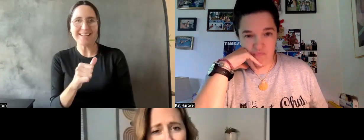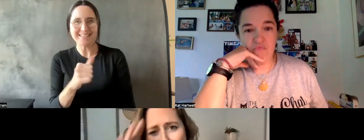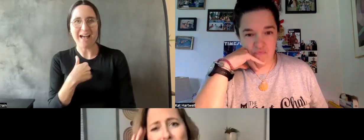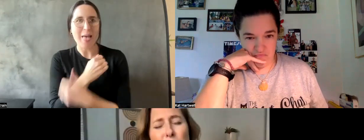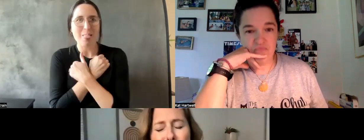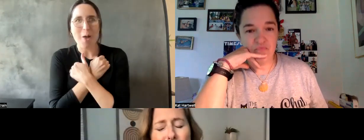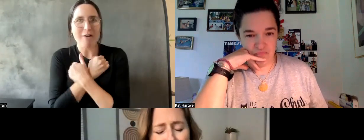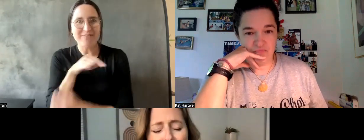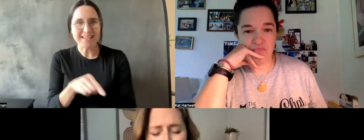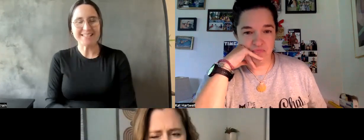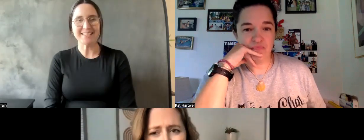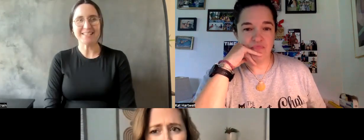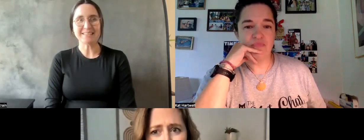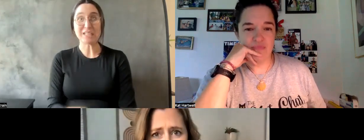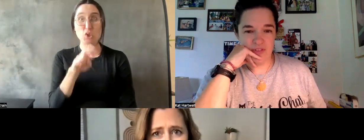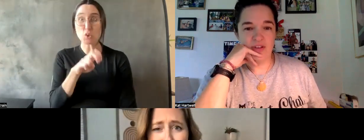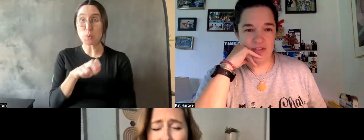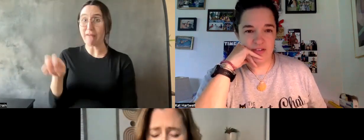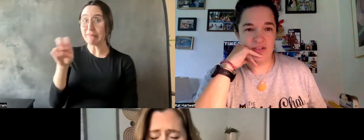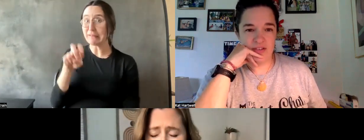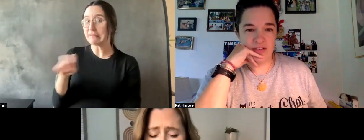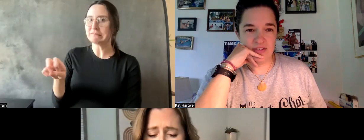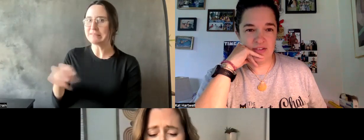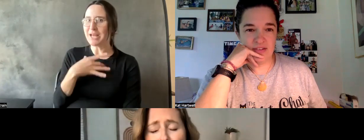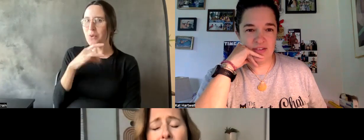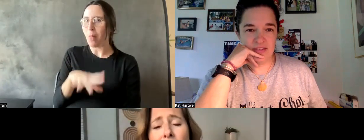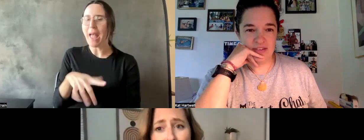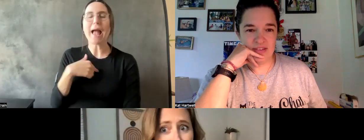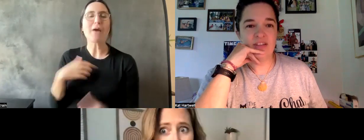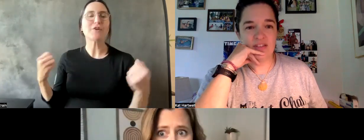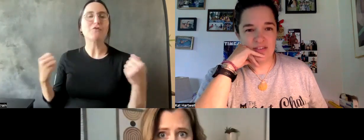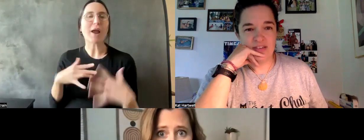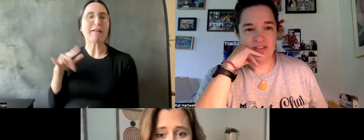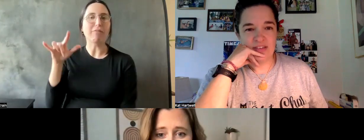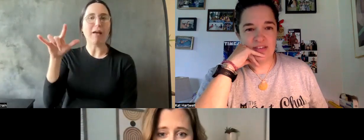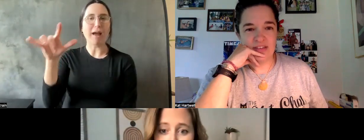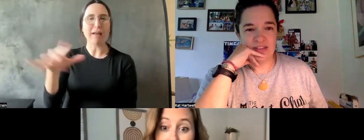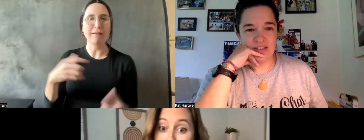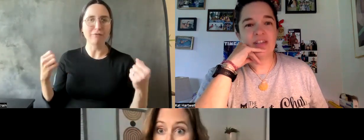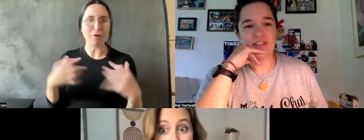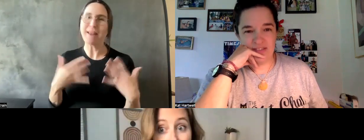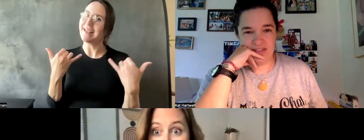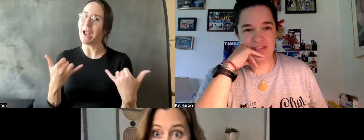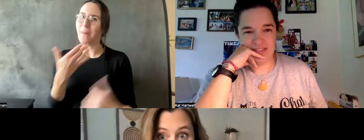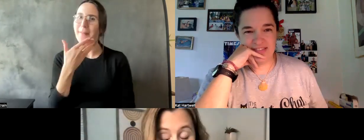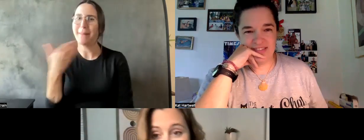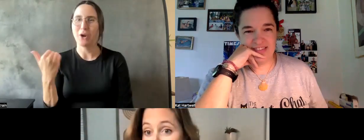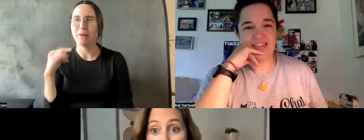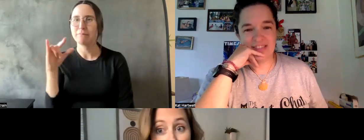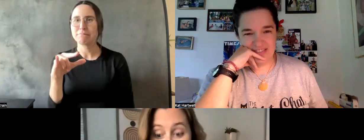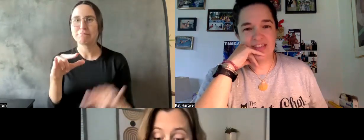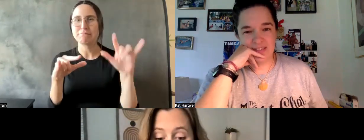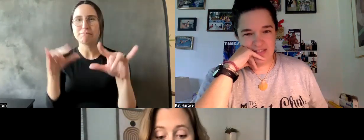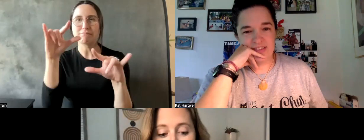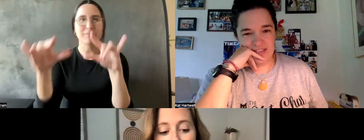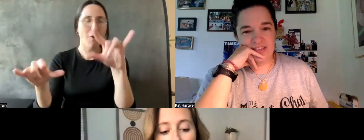traveler. Like, I was very fearful of flying for a very long time. I've gotten better just because I've been flying